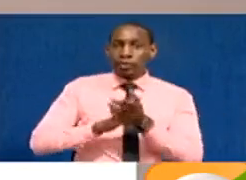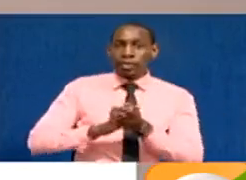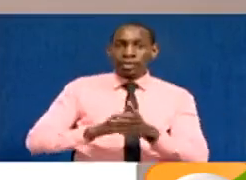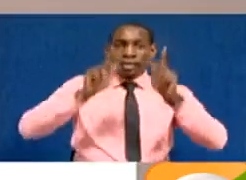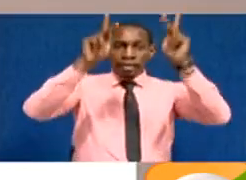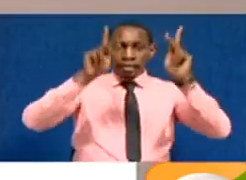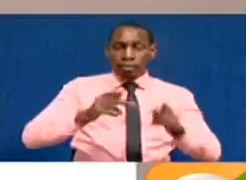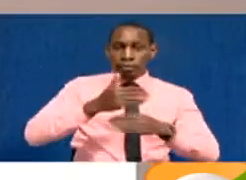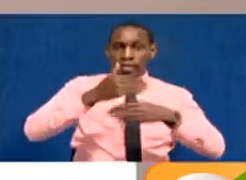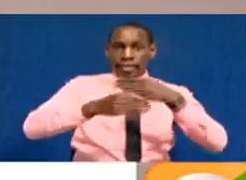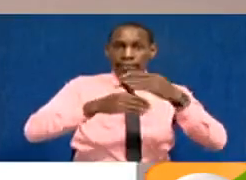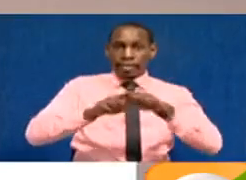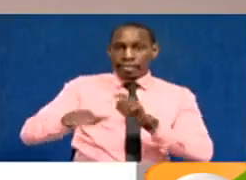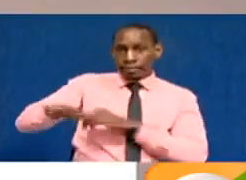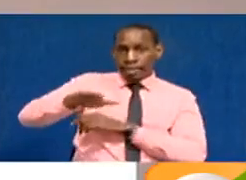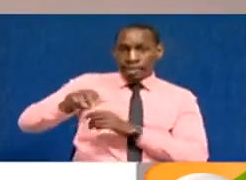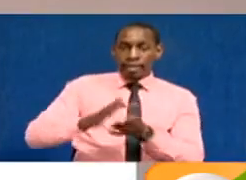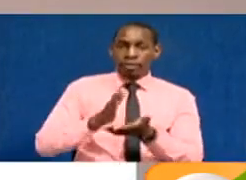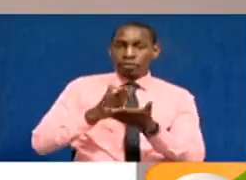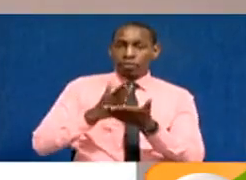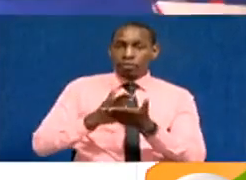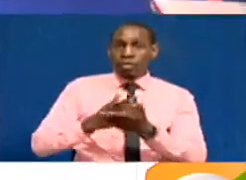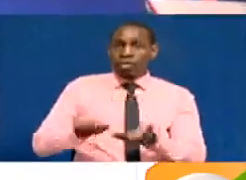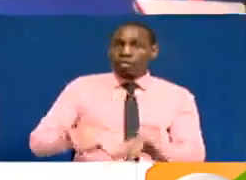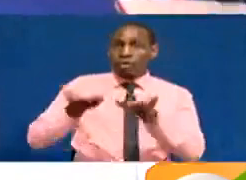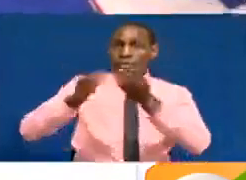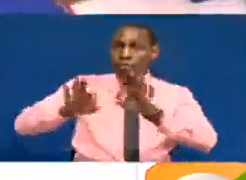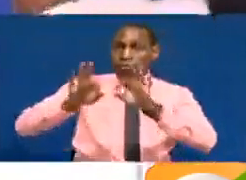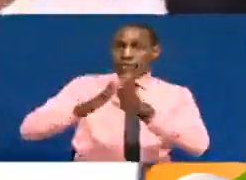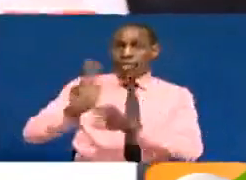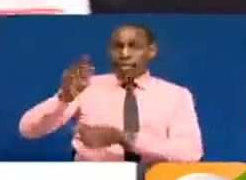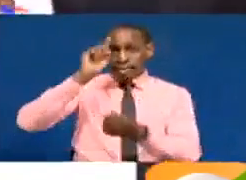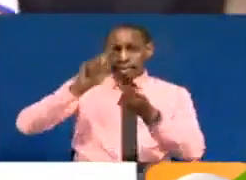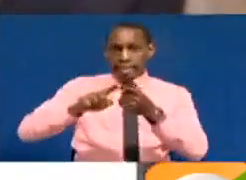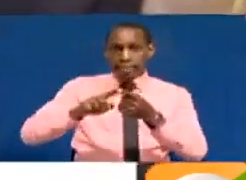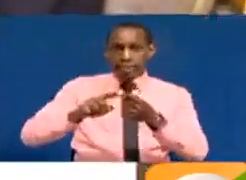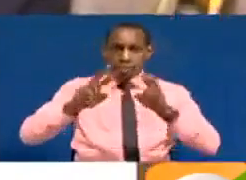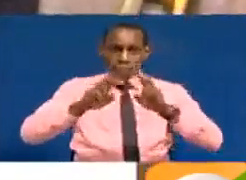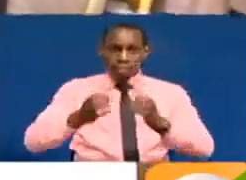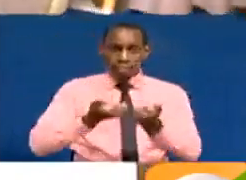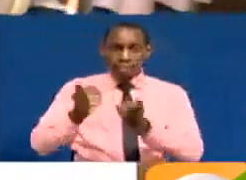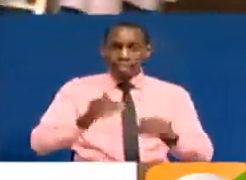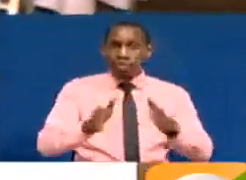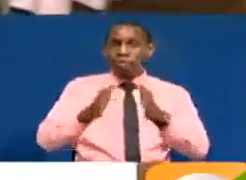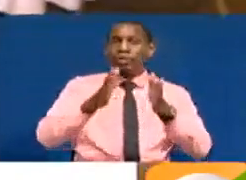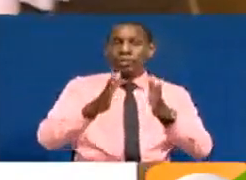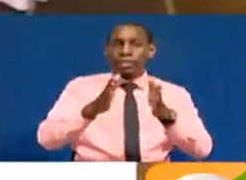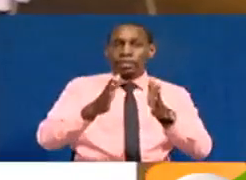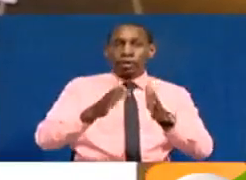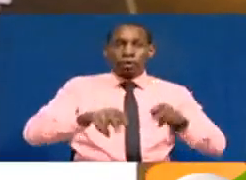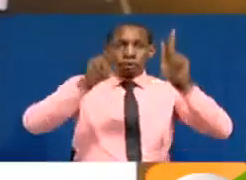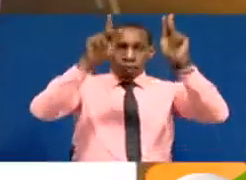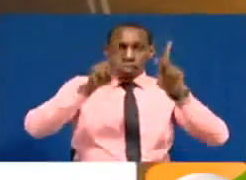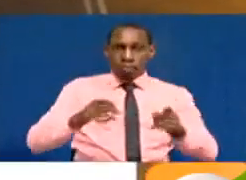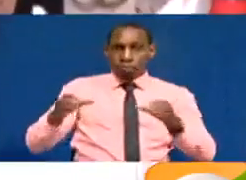city's infrastructure and the venue have been significantly improved. Kenya is seeking to exploit more trade opportunities for the Lake